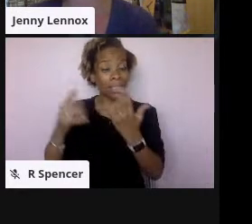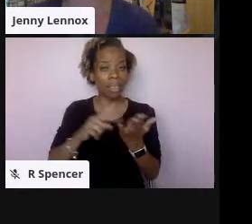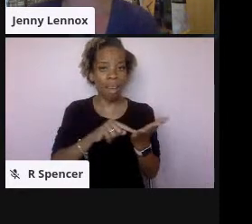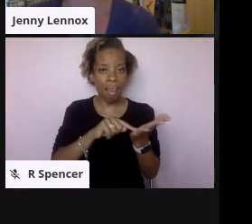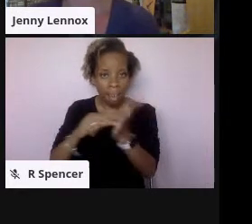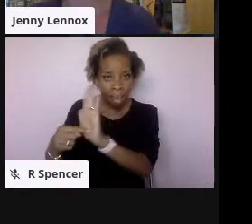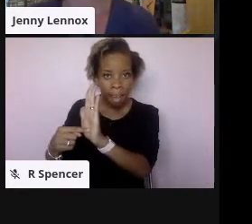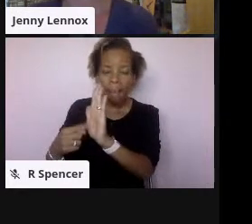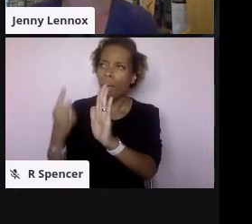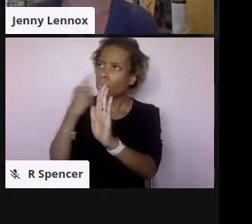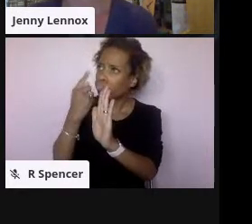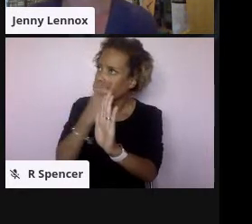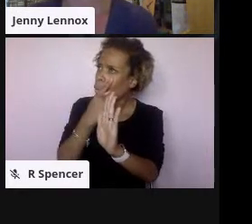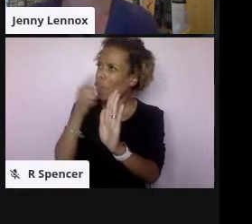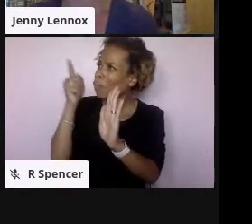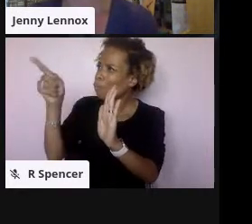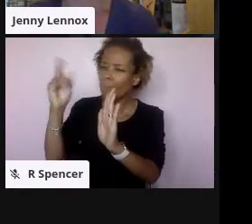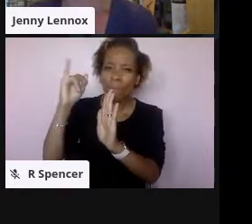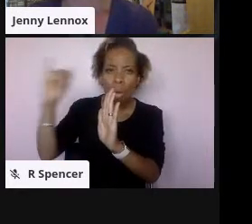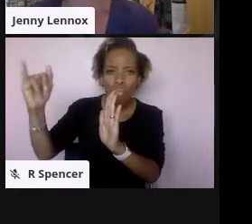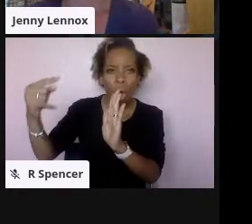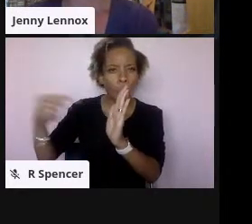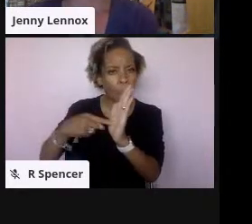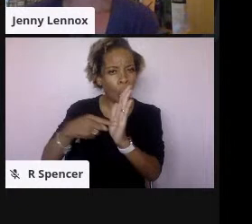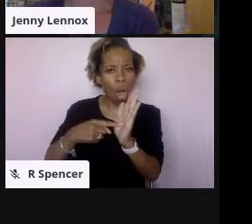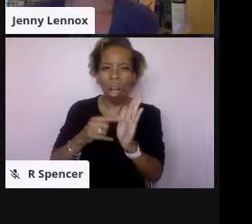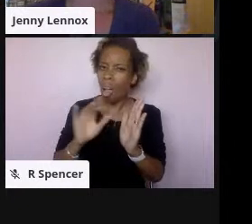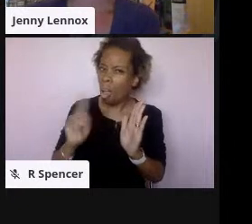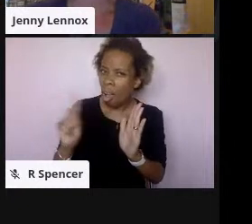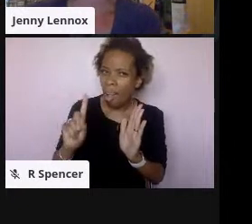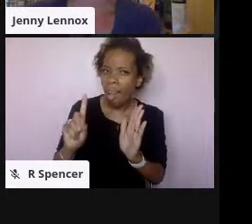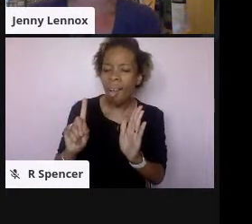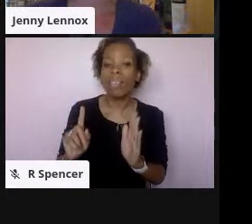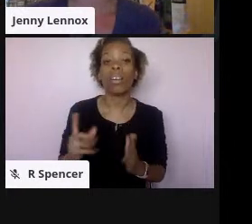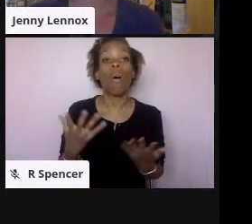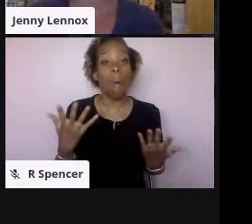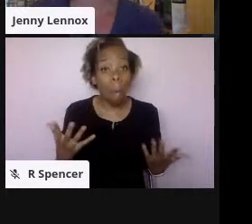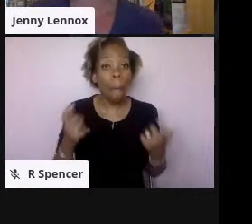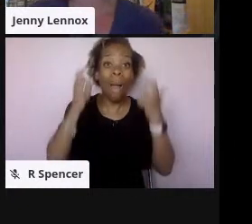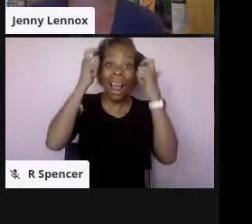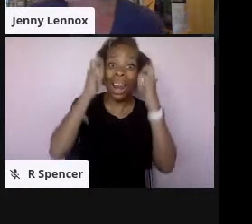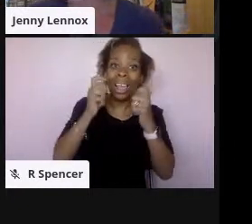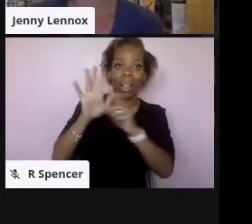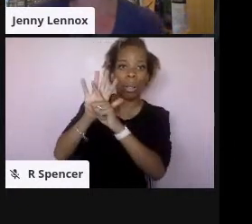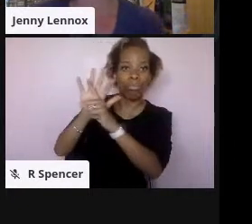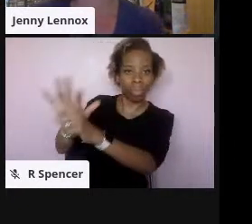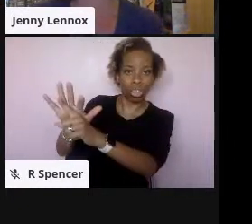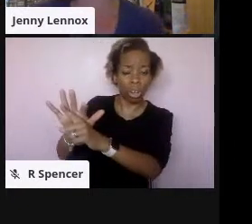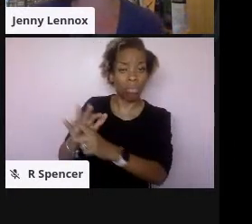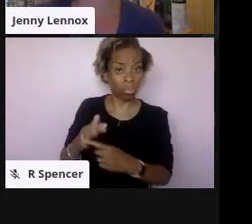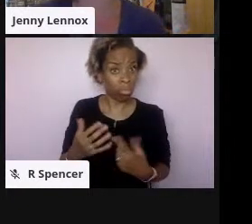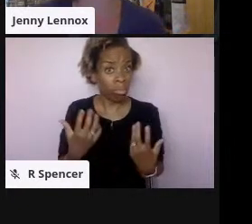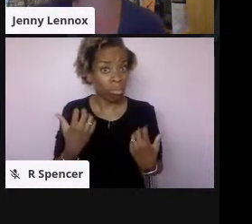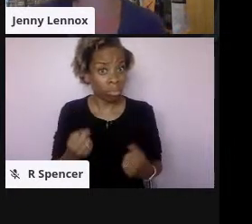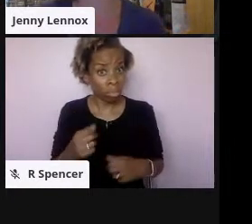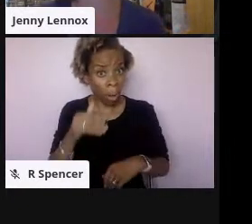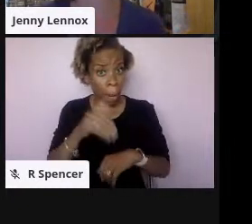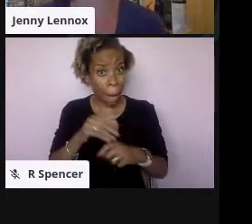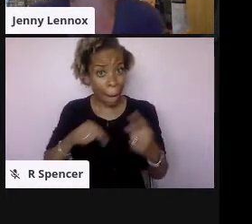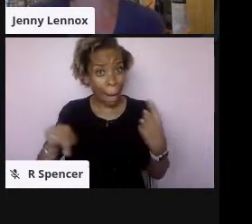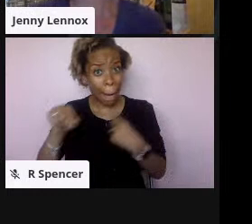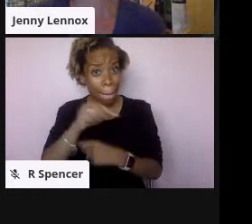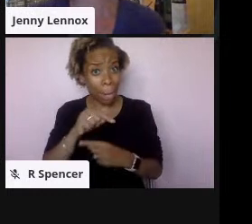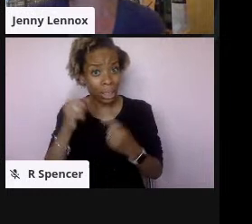if we feel what they're doing isn't appropriate. And it does have an impact on employers,